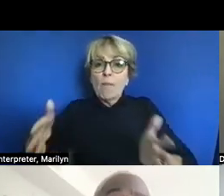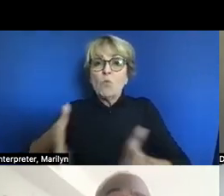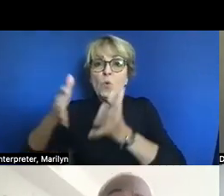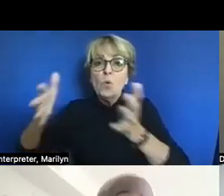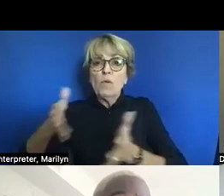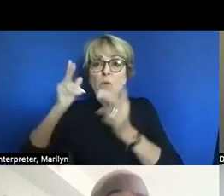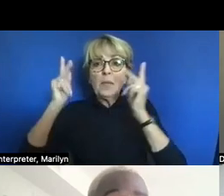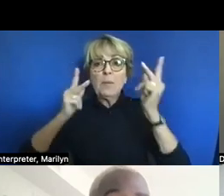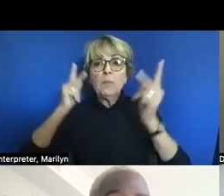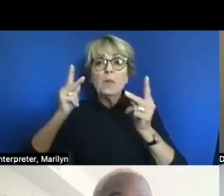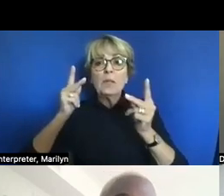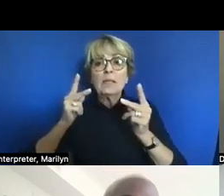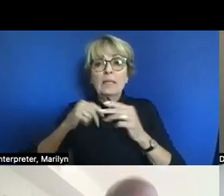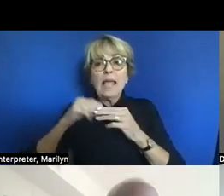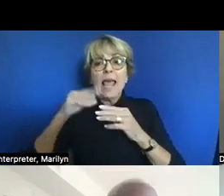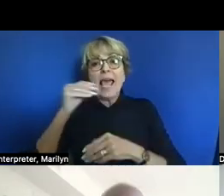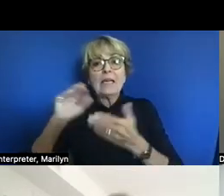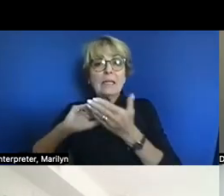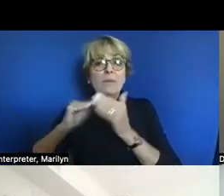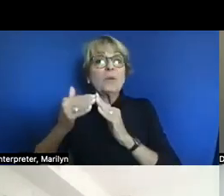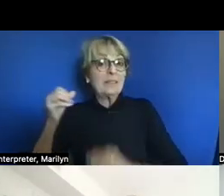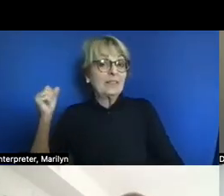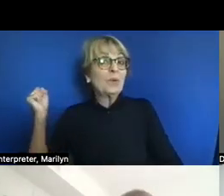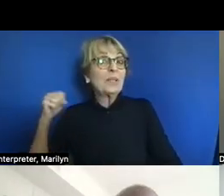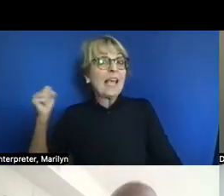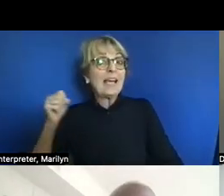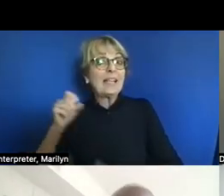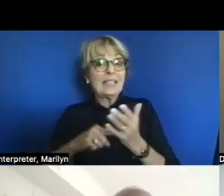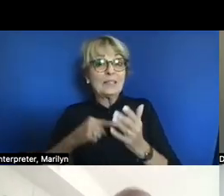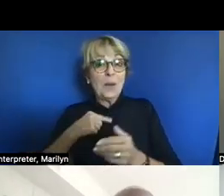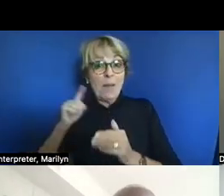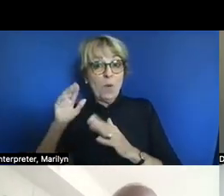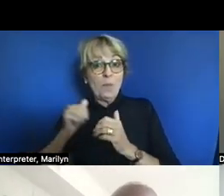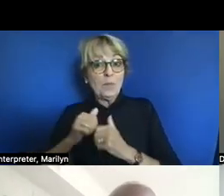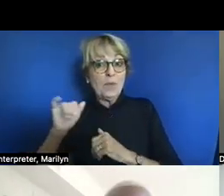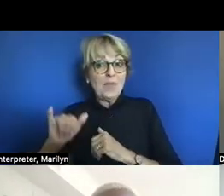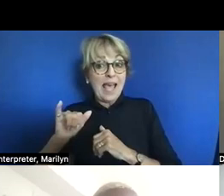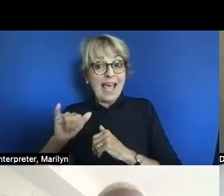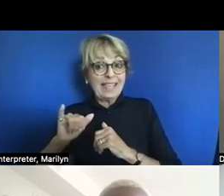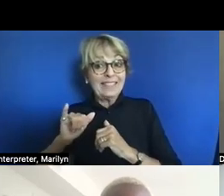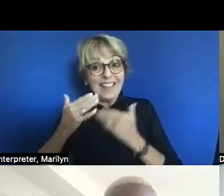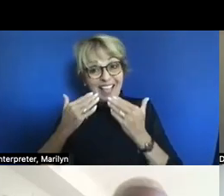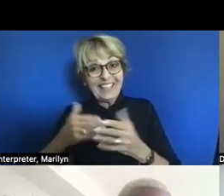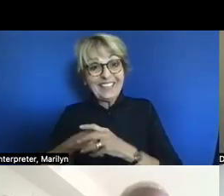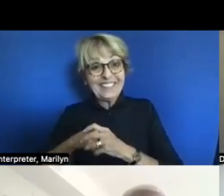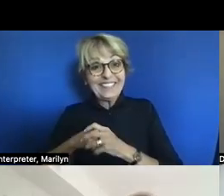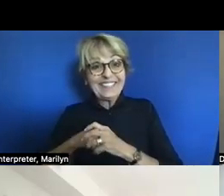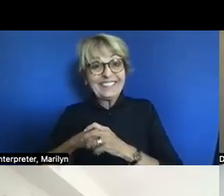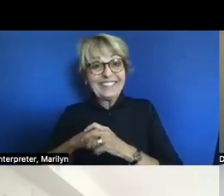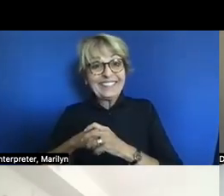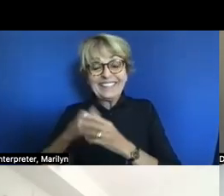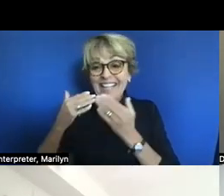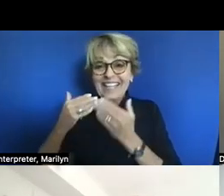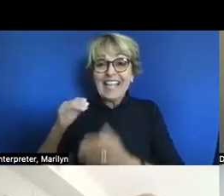people in communities. And so, yeah, that's what I'm hoping with this Raise the Fist remix. Thank you. Thank you,